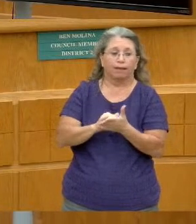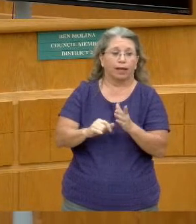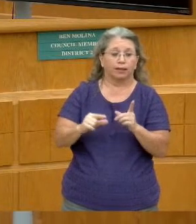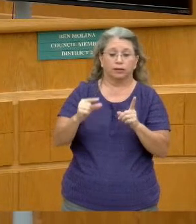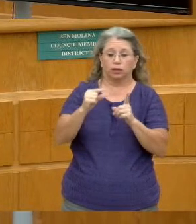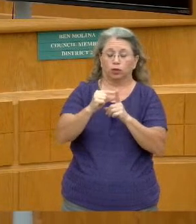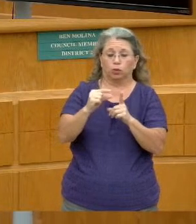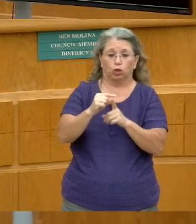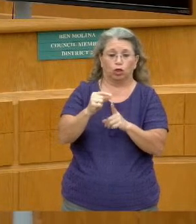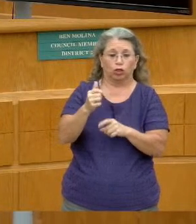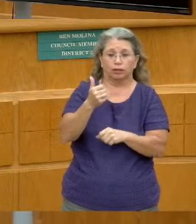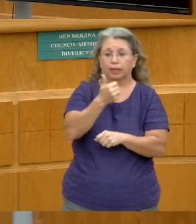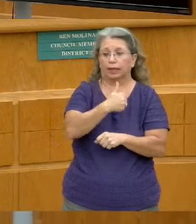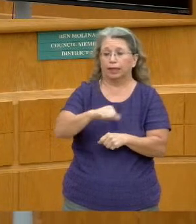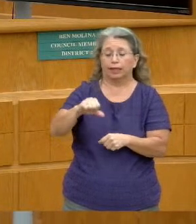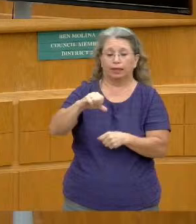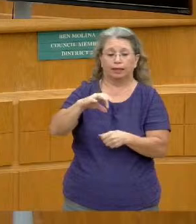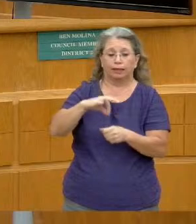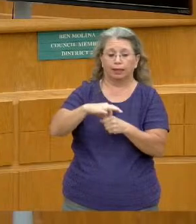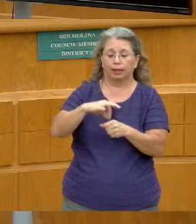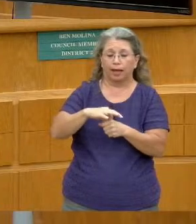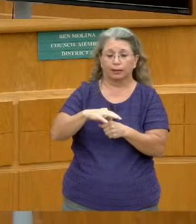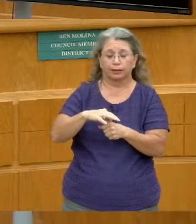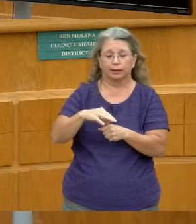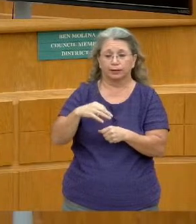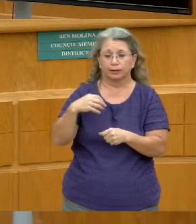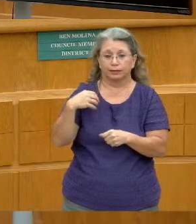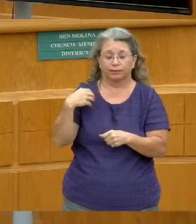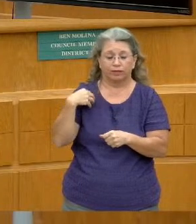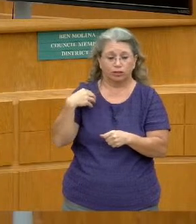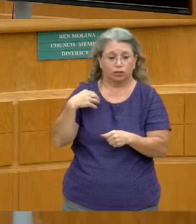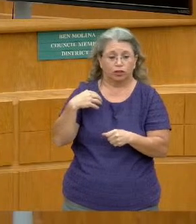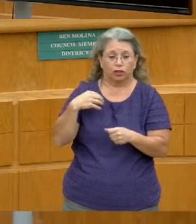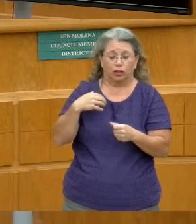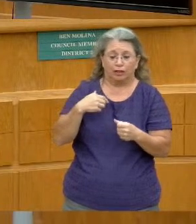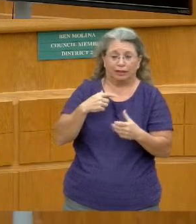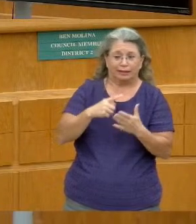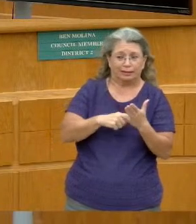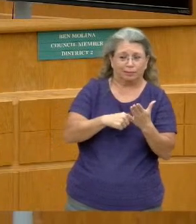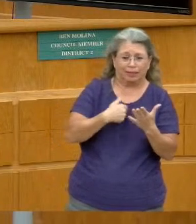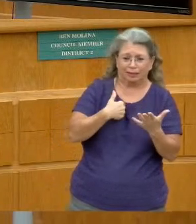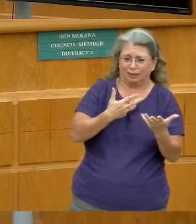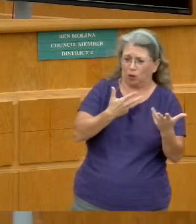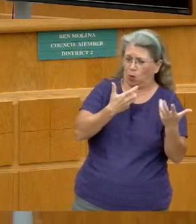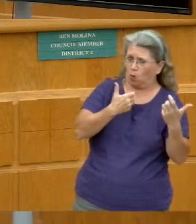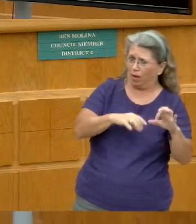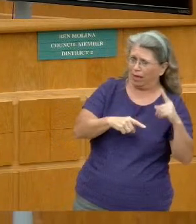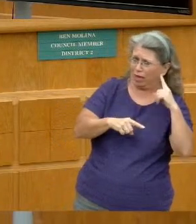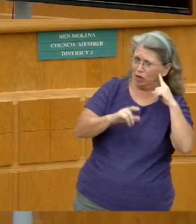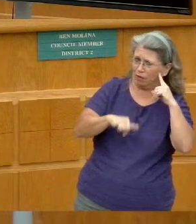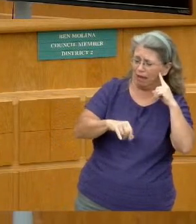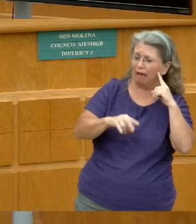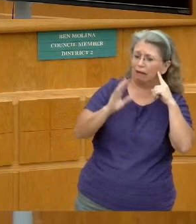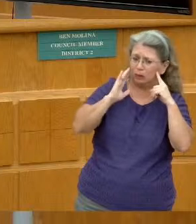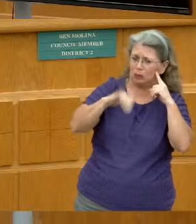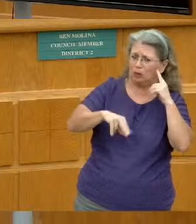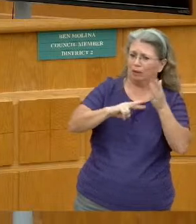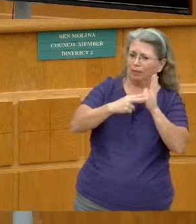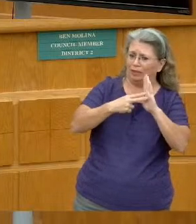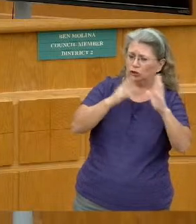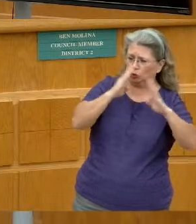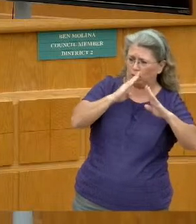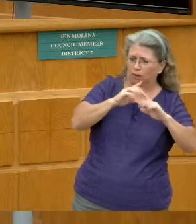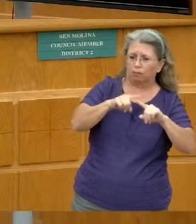elected sometimes both dreads to hear, because that means trouble, and also